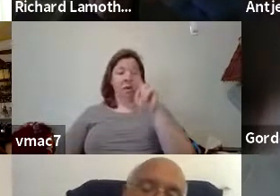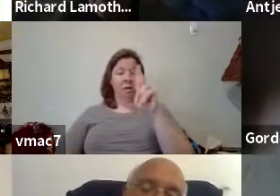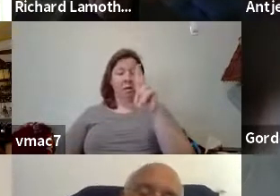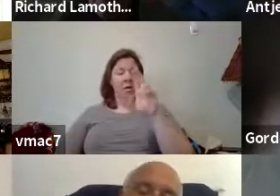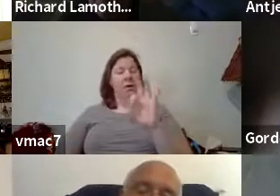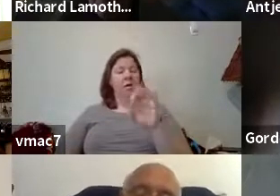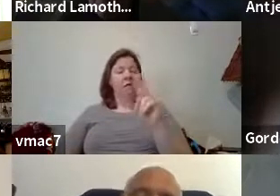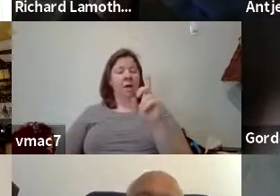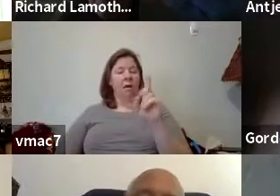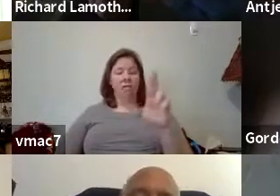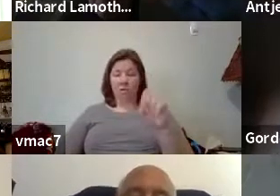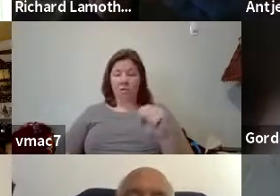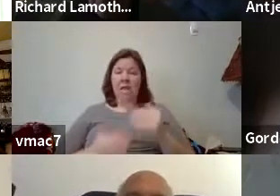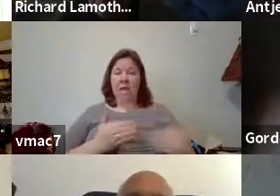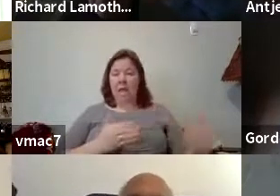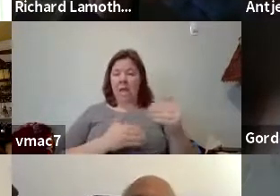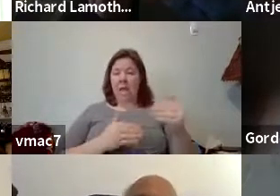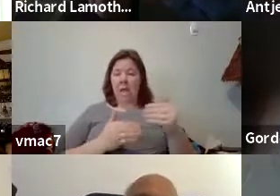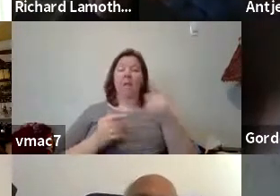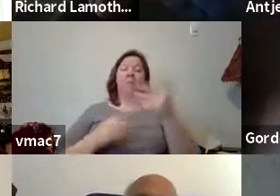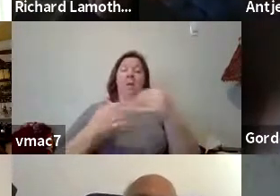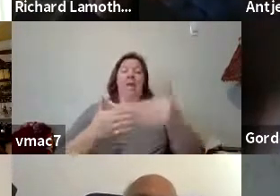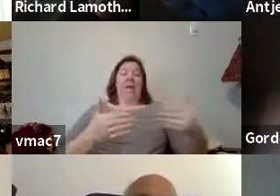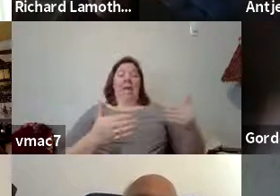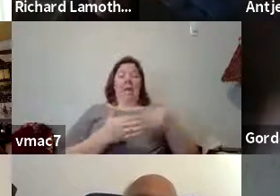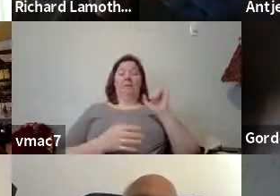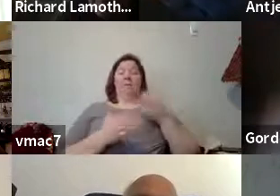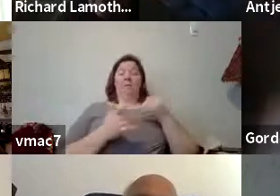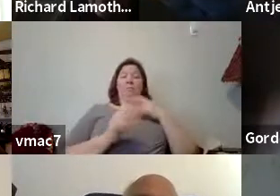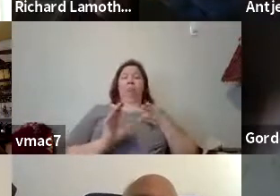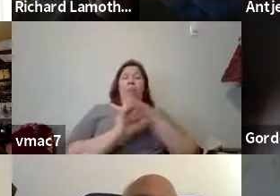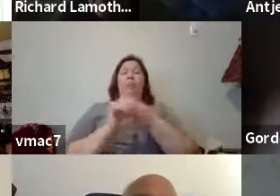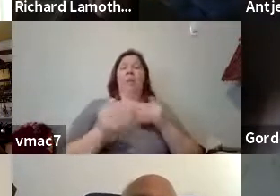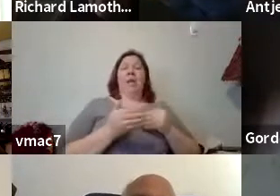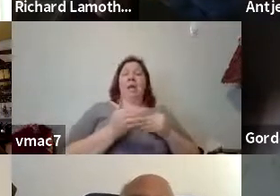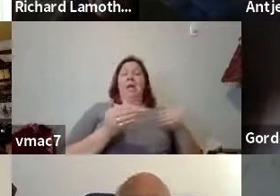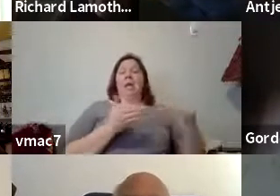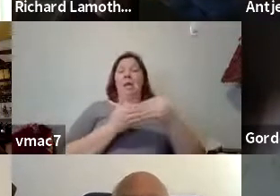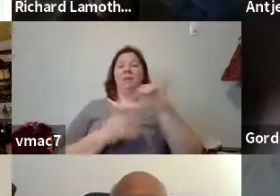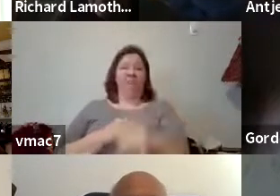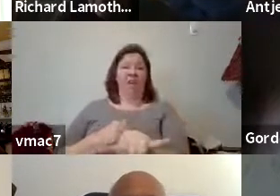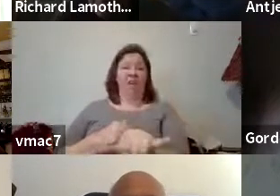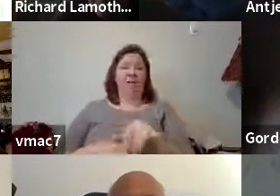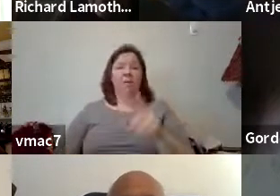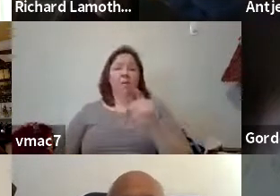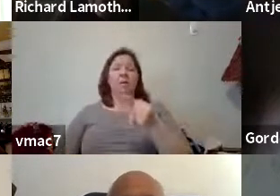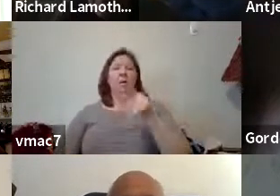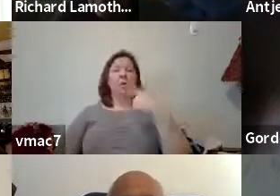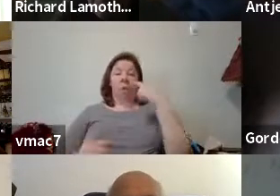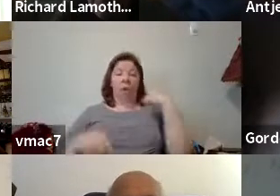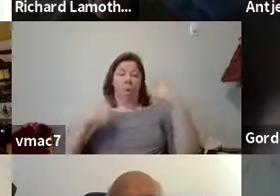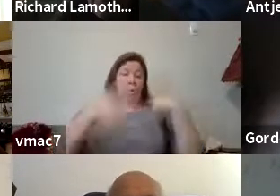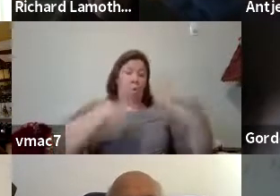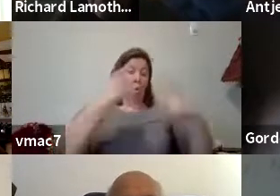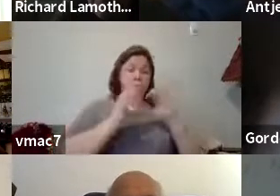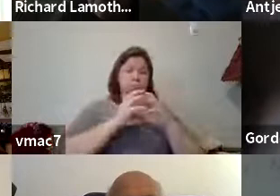because when the snowball starts rolling, you want to be in the little tiny core, not the outside layer. When it rolls down that